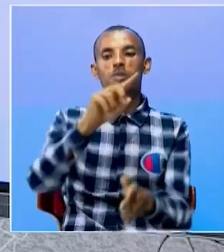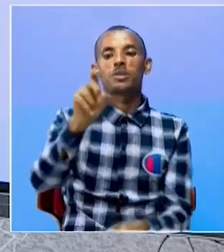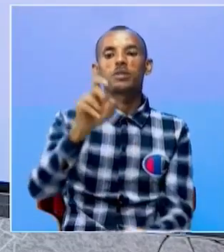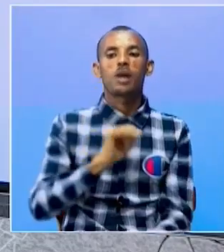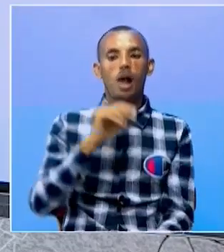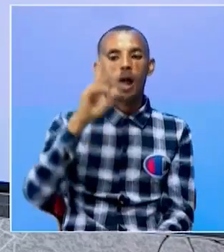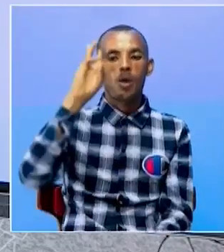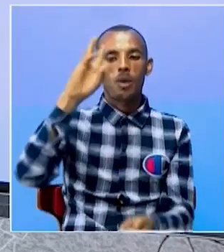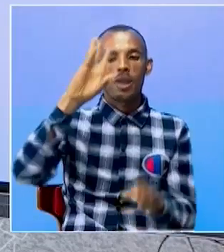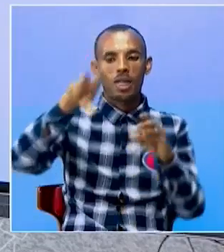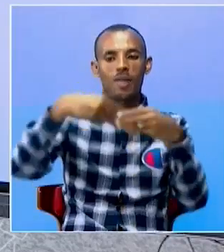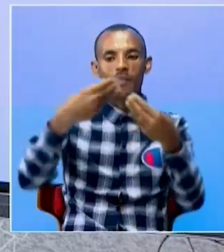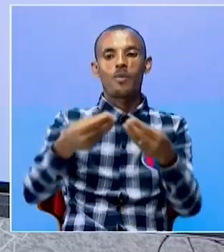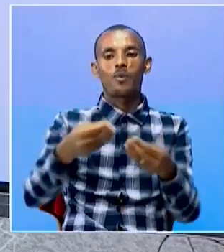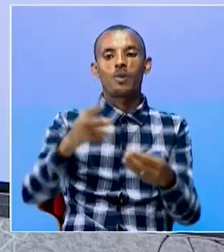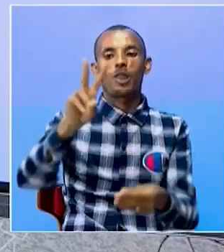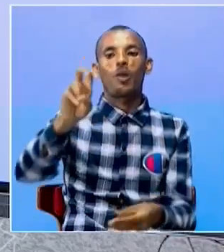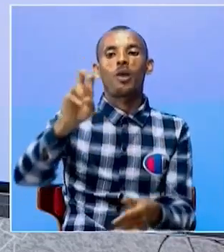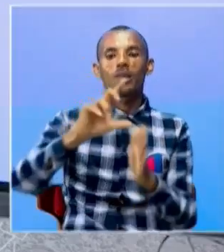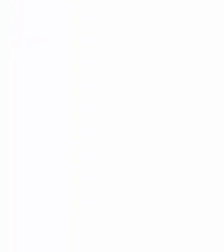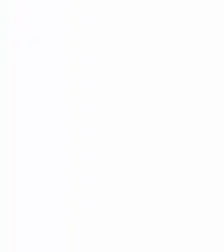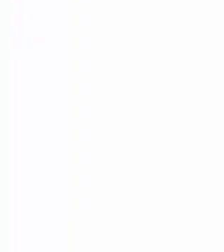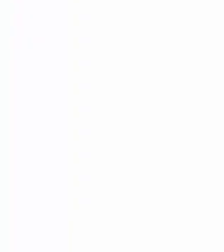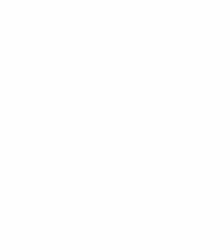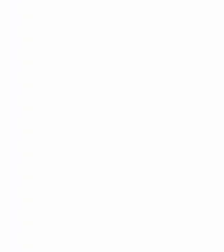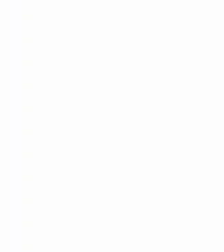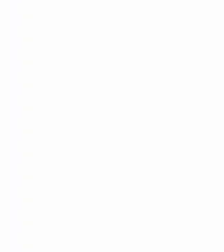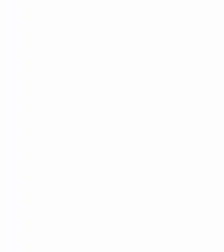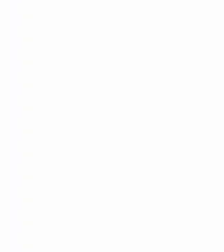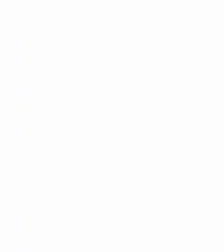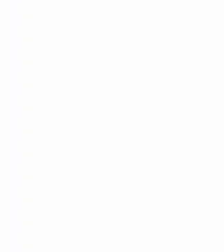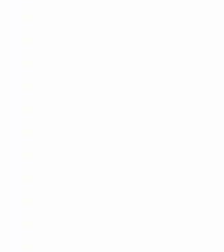will give you 20 seconds for this.